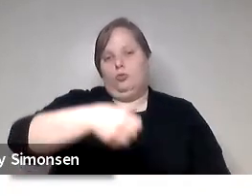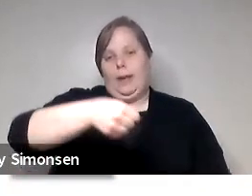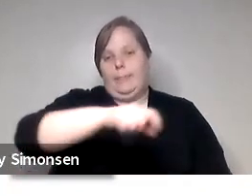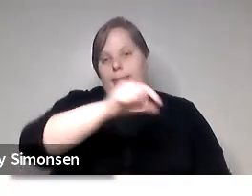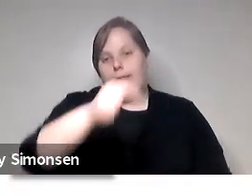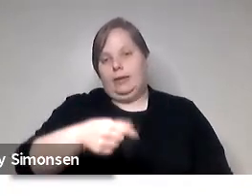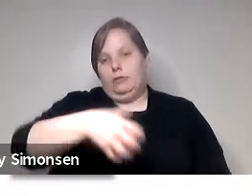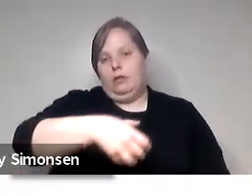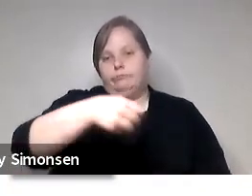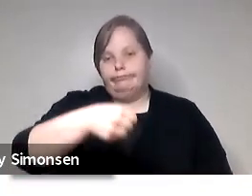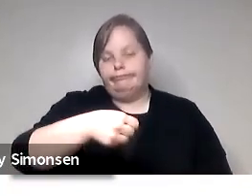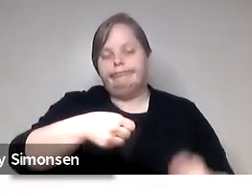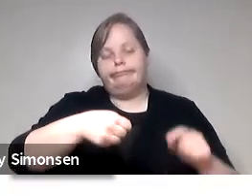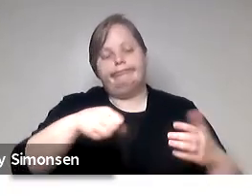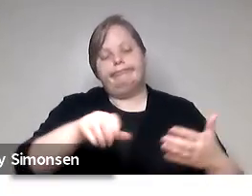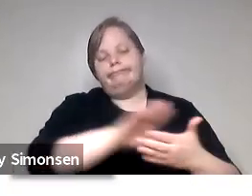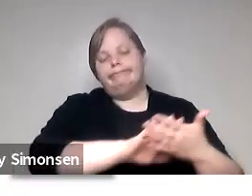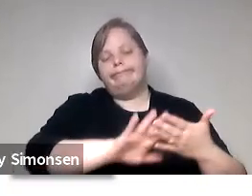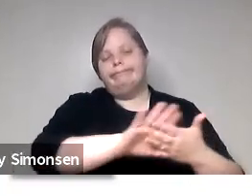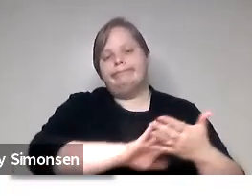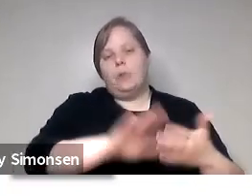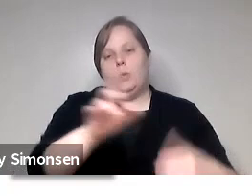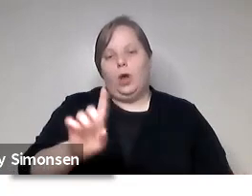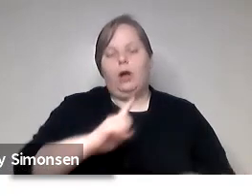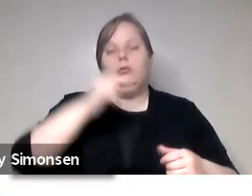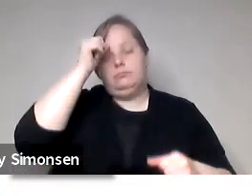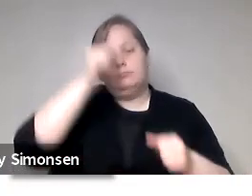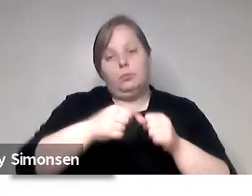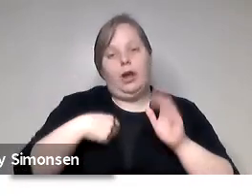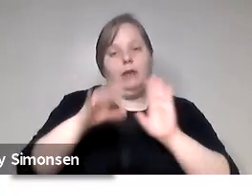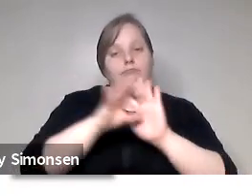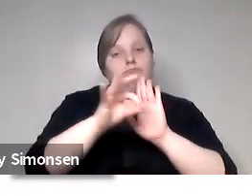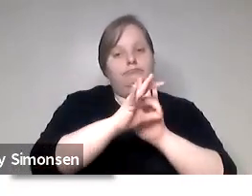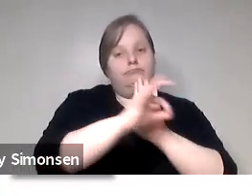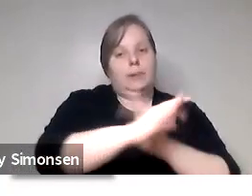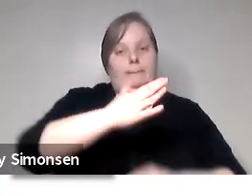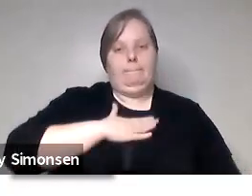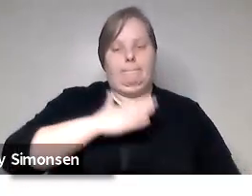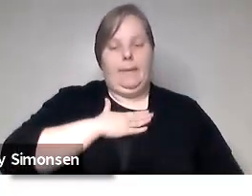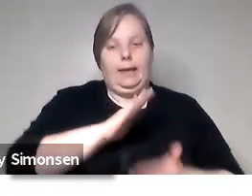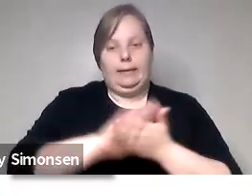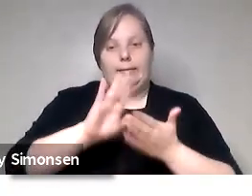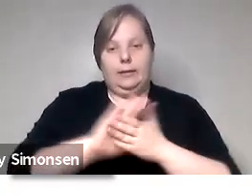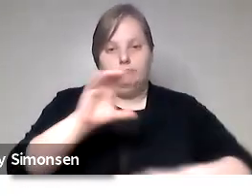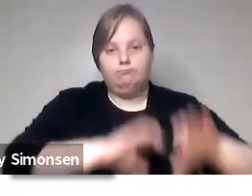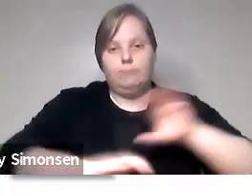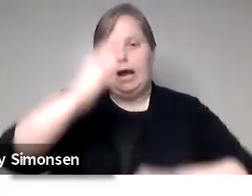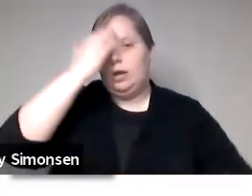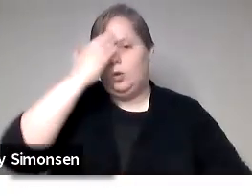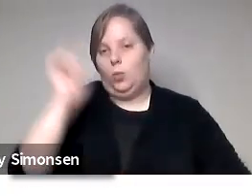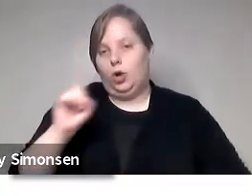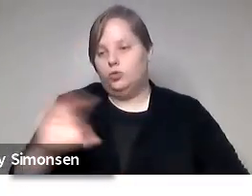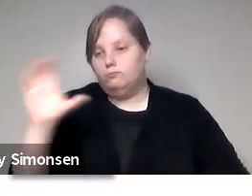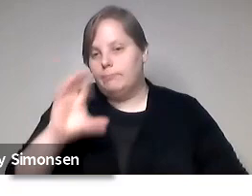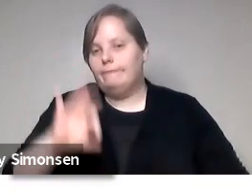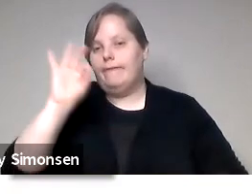is going to look for the marks. Remember, I put those marks there. It's my cleaning supply. I know where to look for that